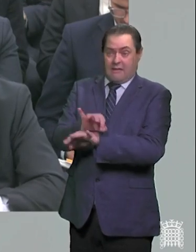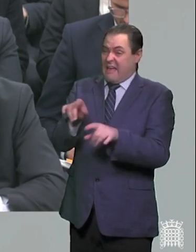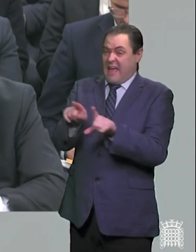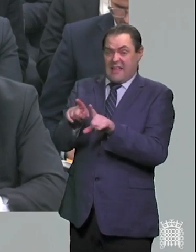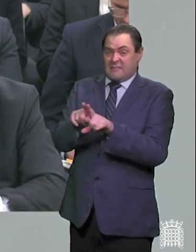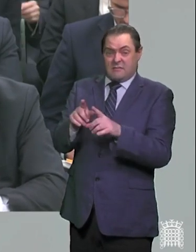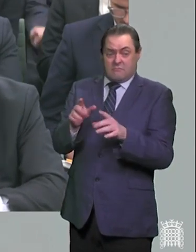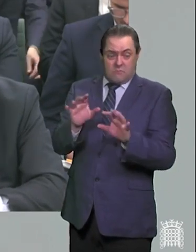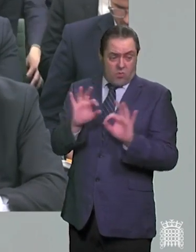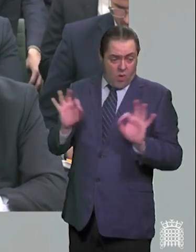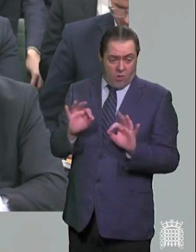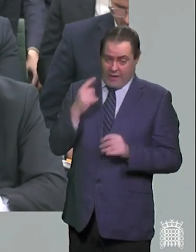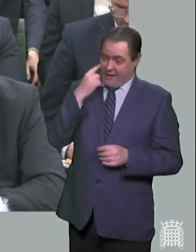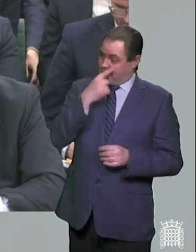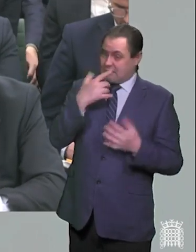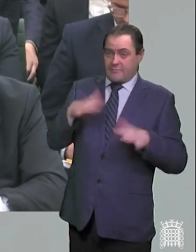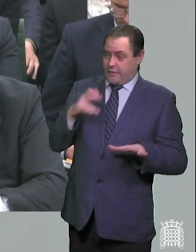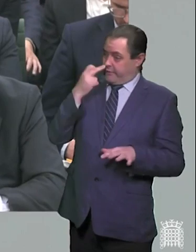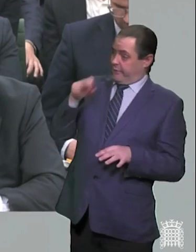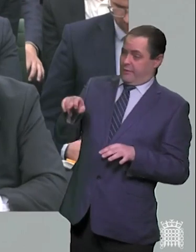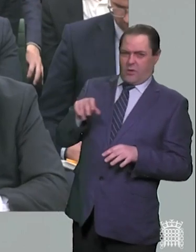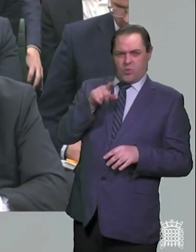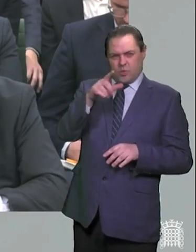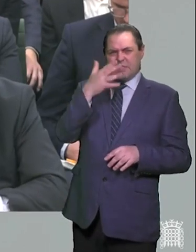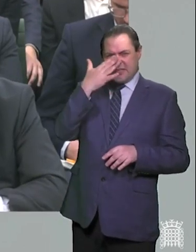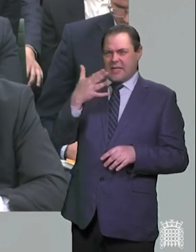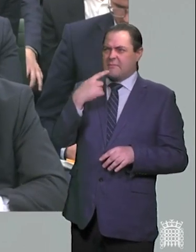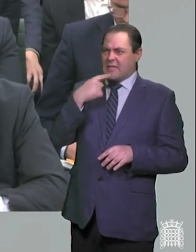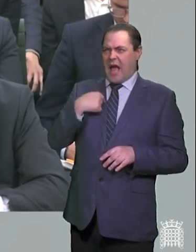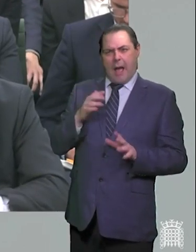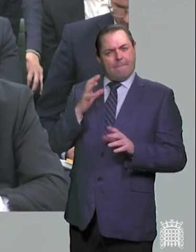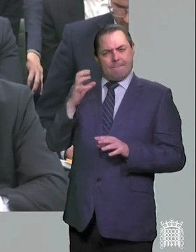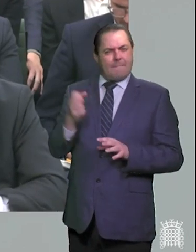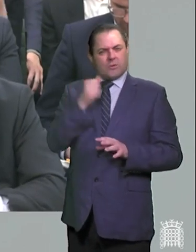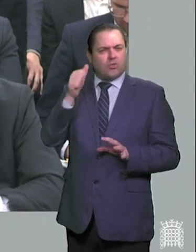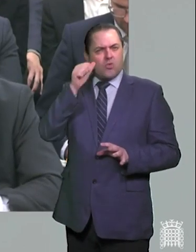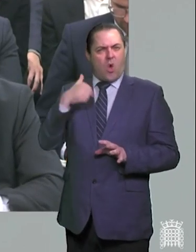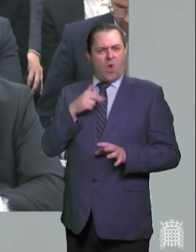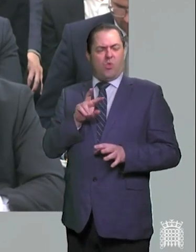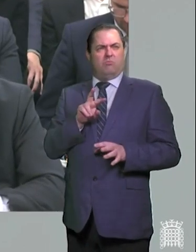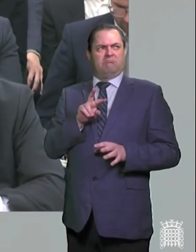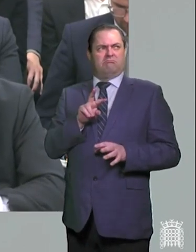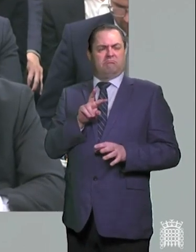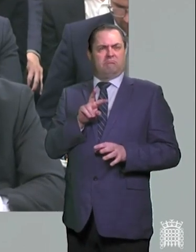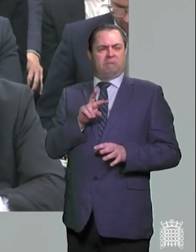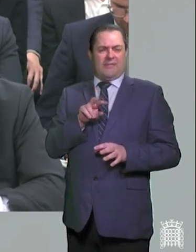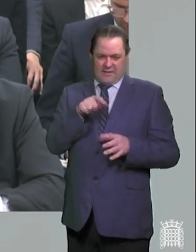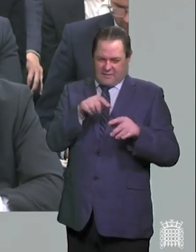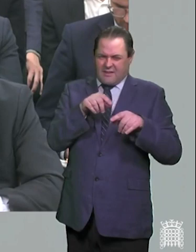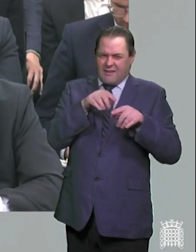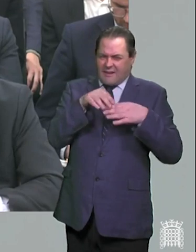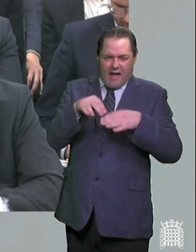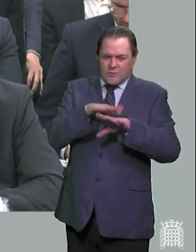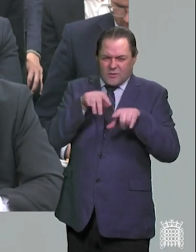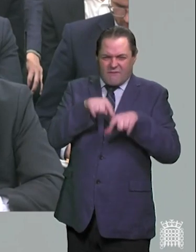I deliberately misled Parliament, the committee is trying to mount an argument that I must have known that the guidance was not being followed and